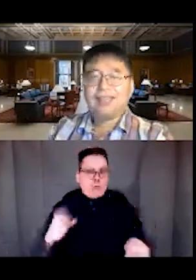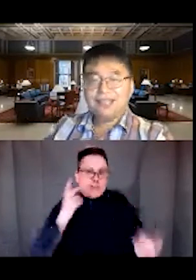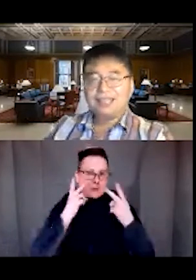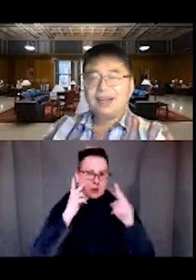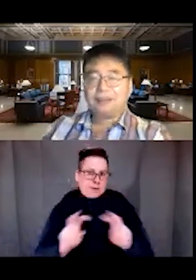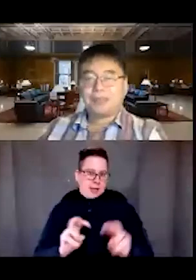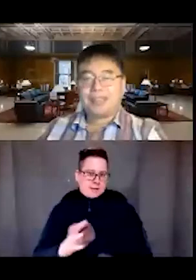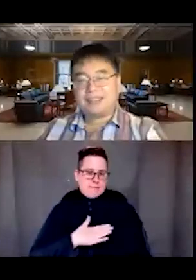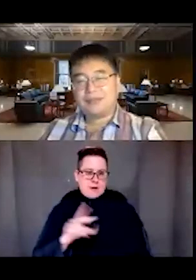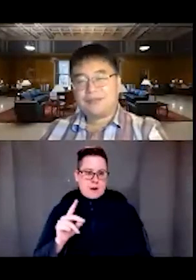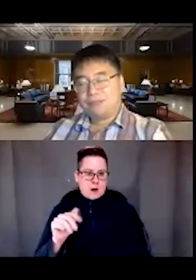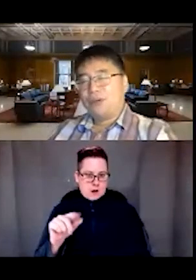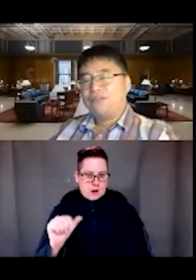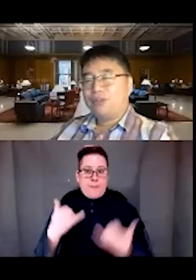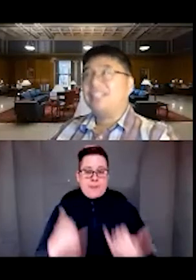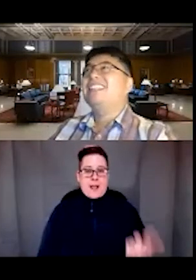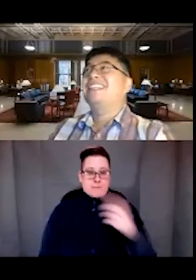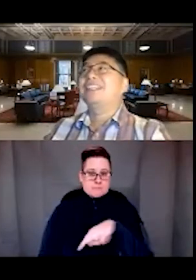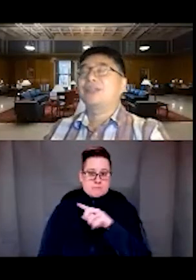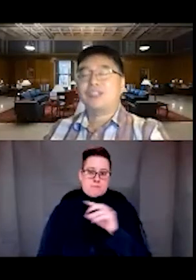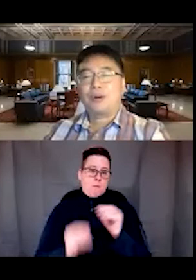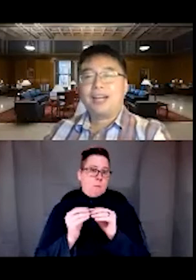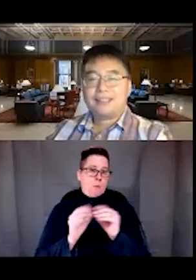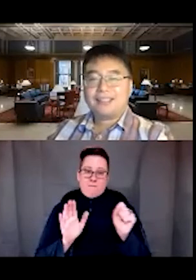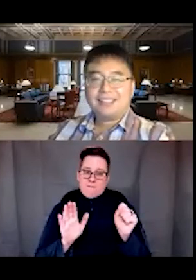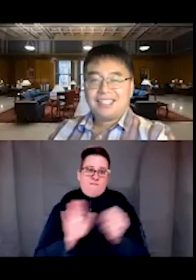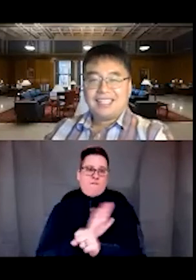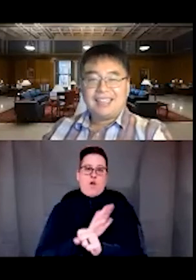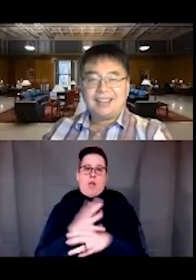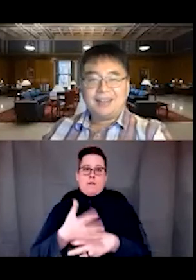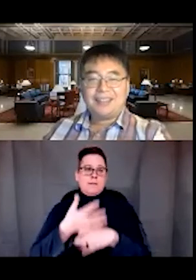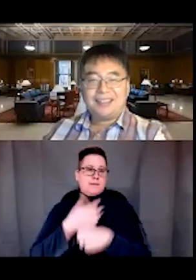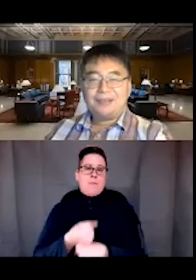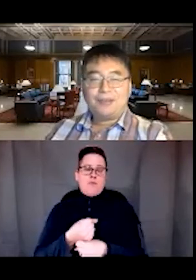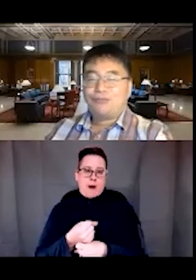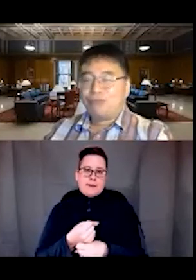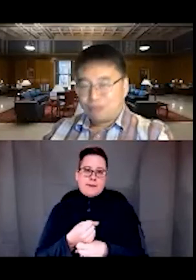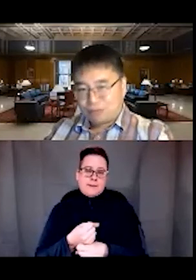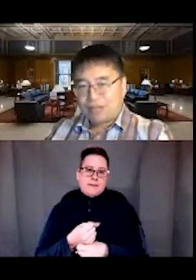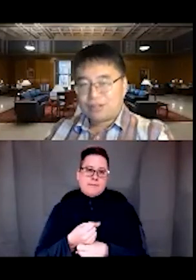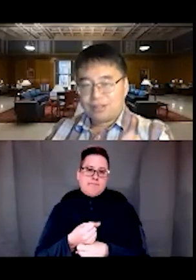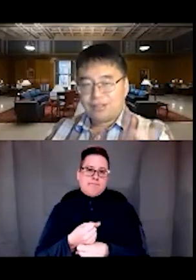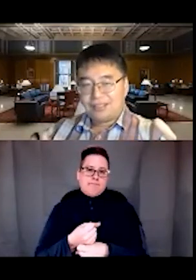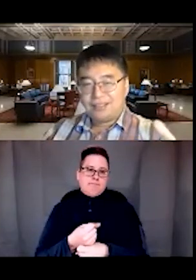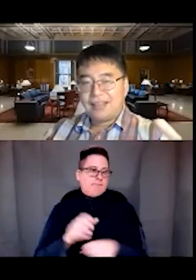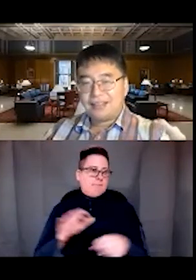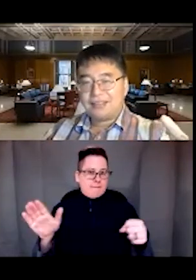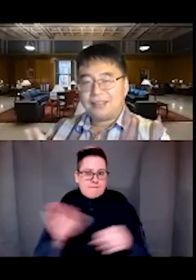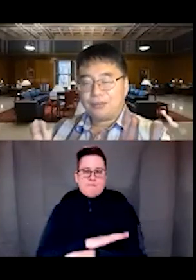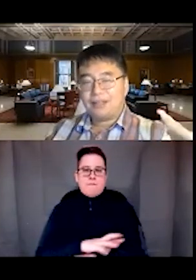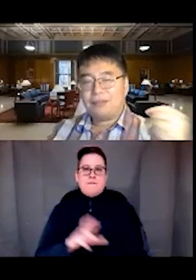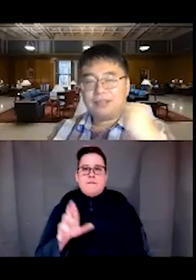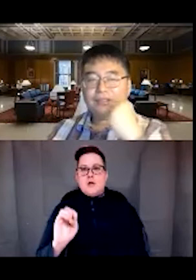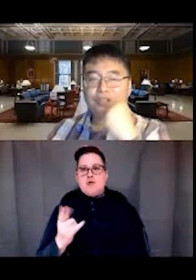data. And this is the more fully summarizing the full regression adjusted analysis.